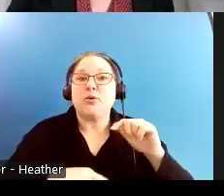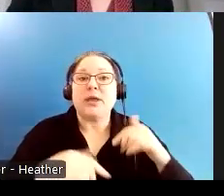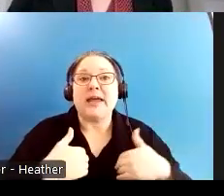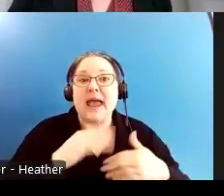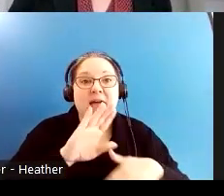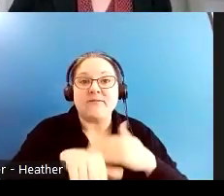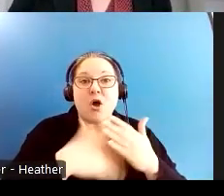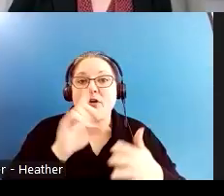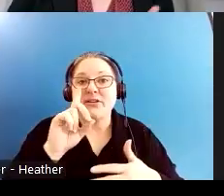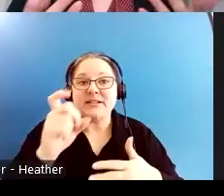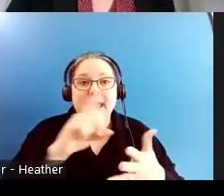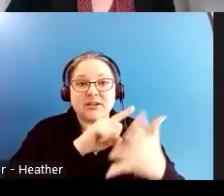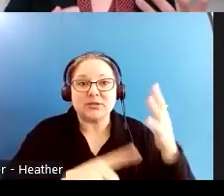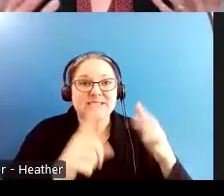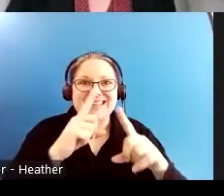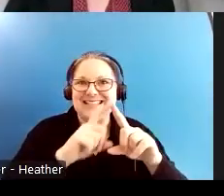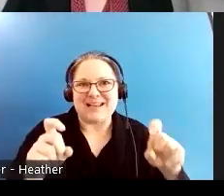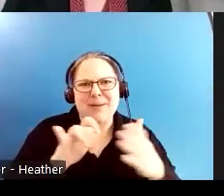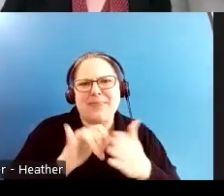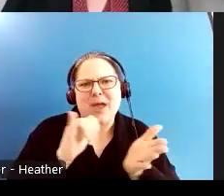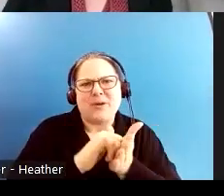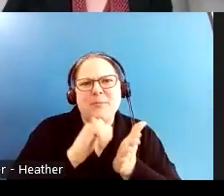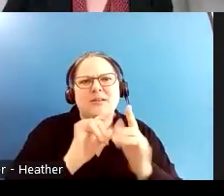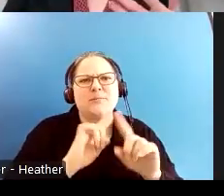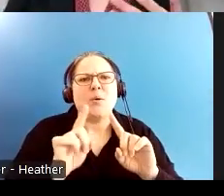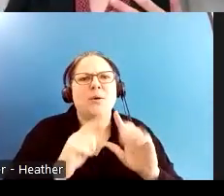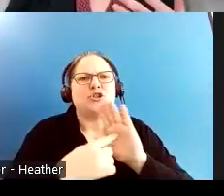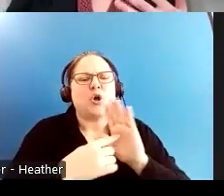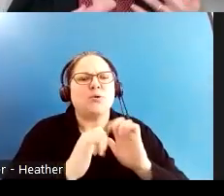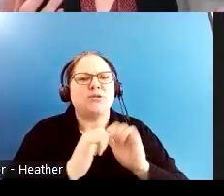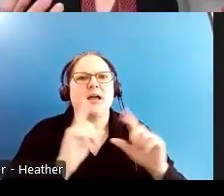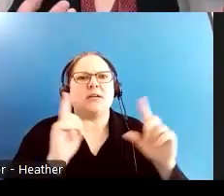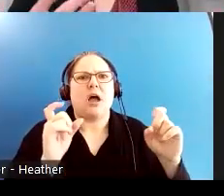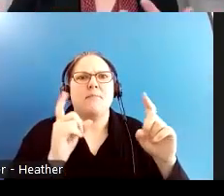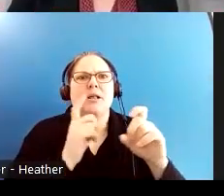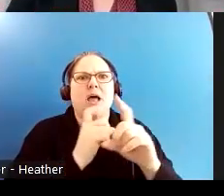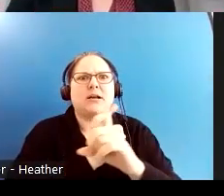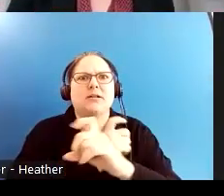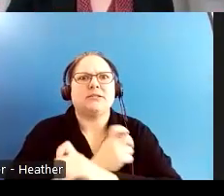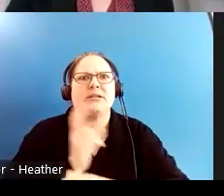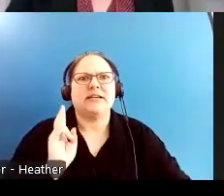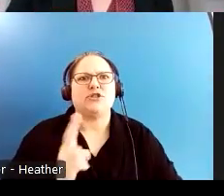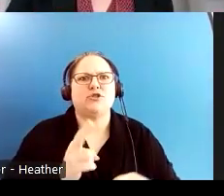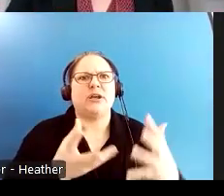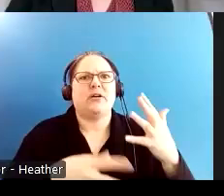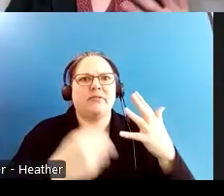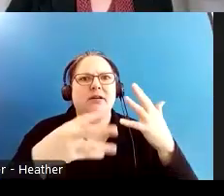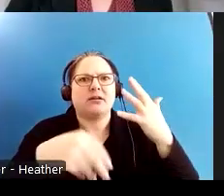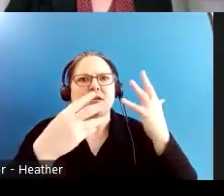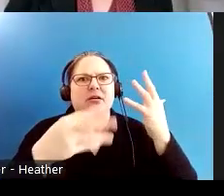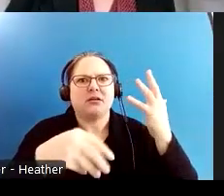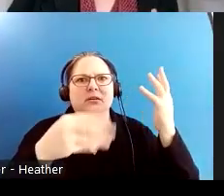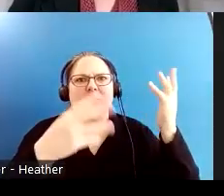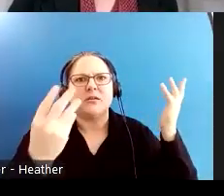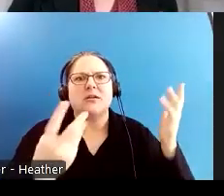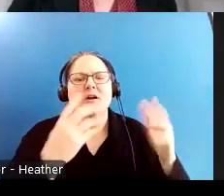impossible, but just shows that really complex personality, really complex kind of presentation. Unfortunately,